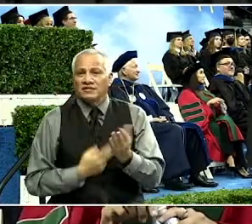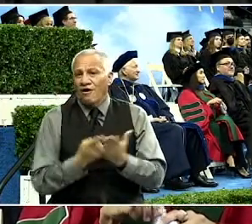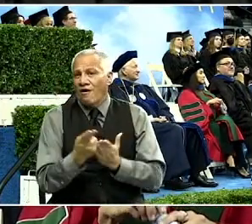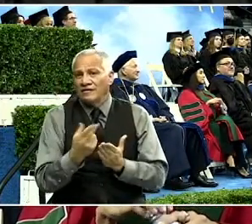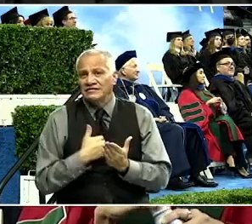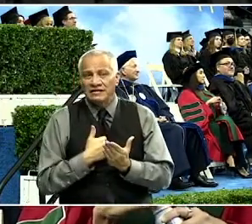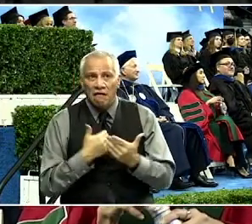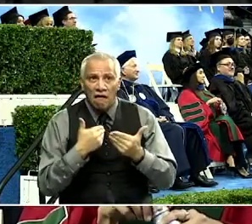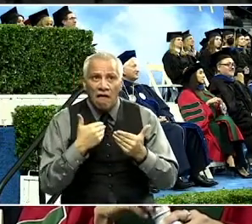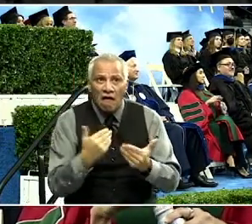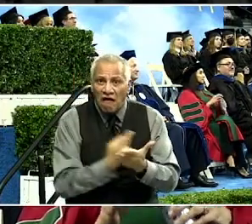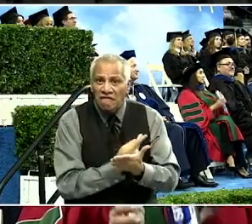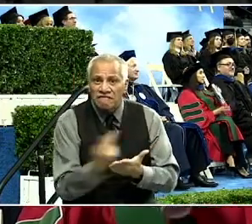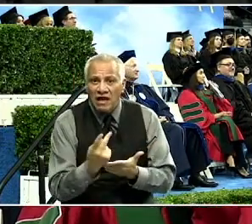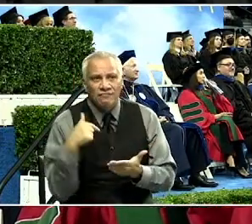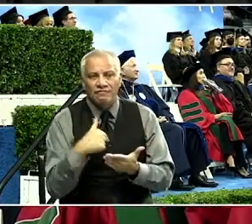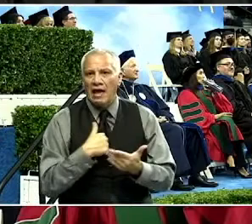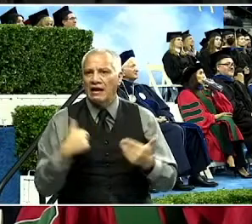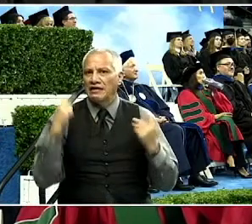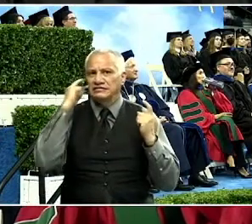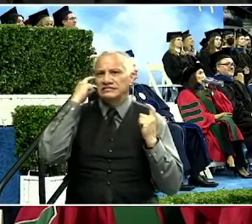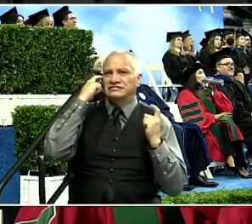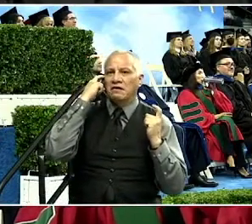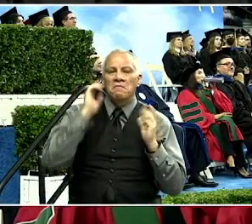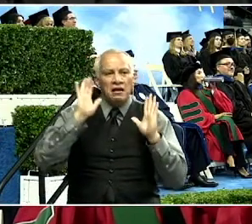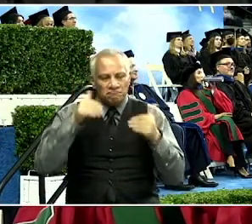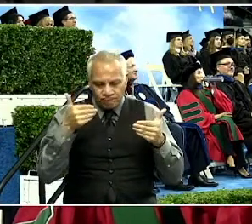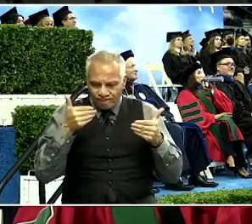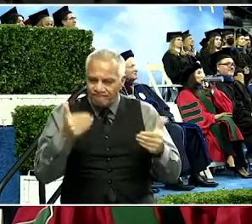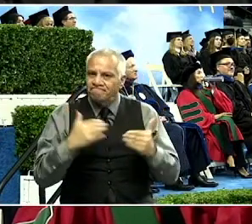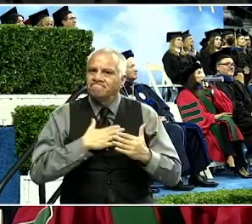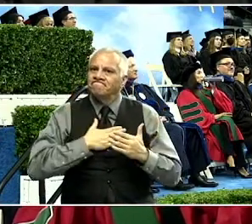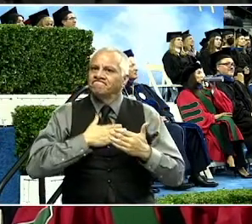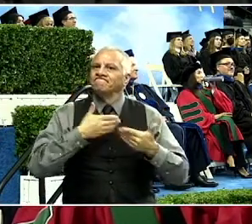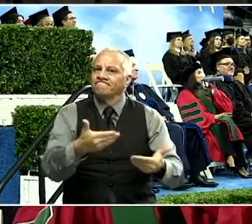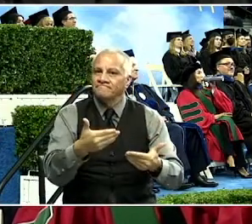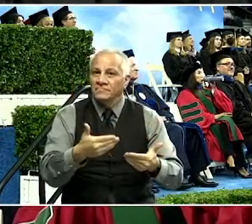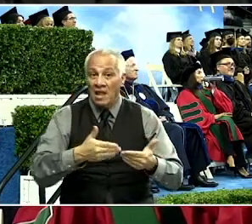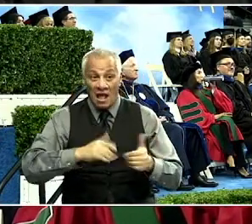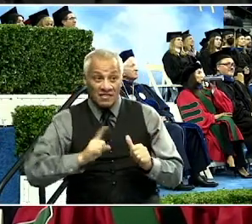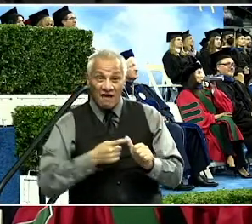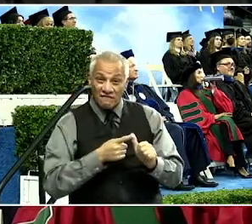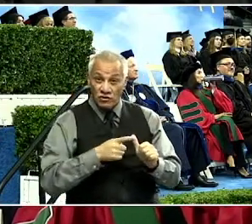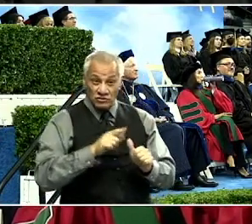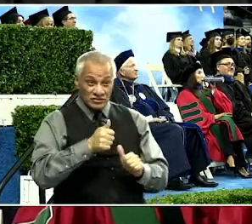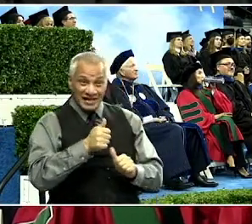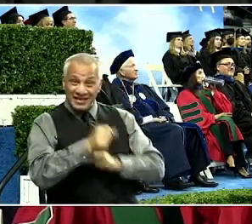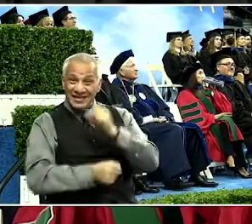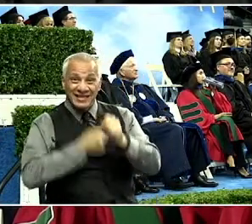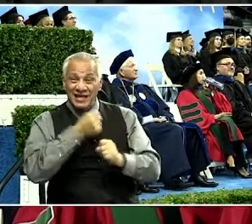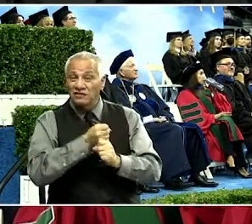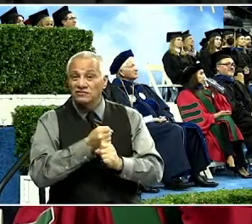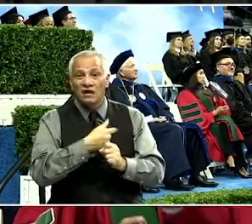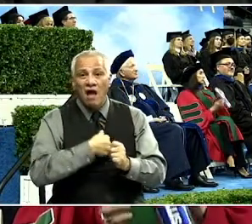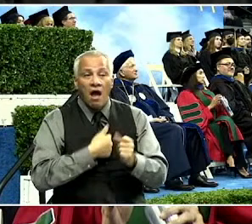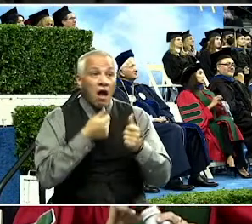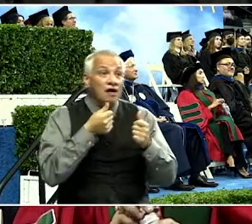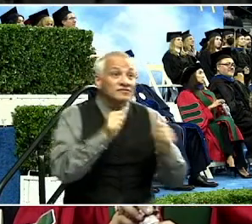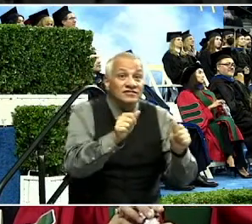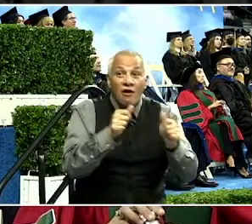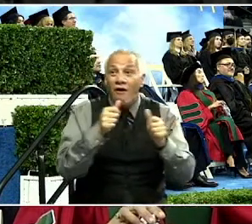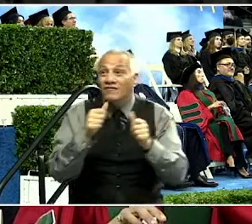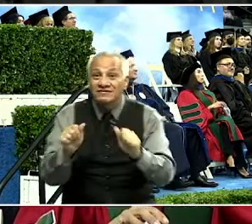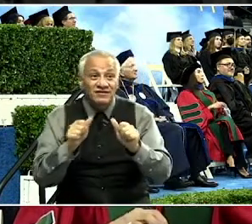failure. But I finally gave in to my passion, and for well over that first decade, all I did was fail. Into